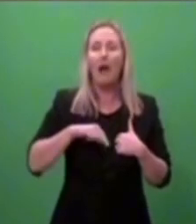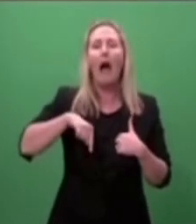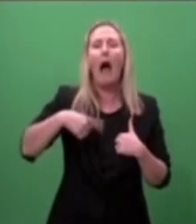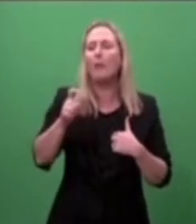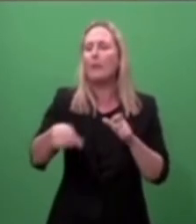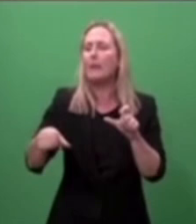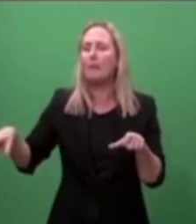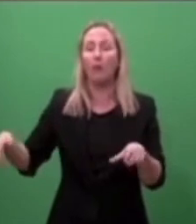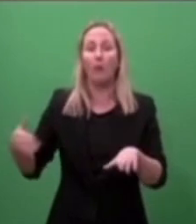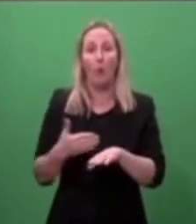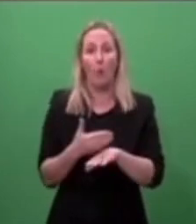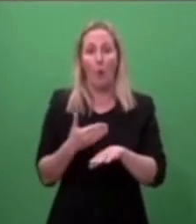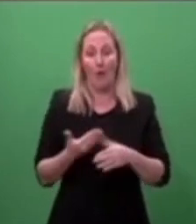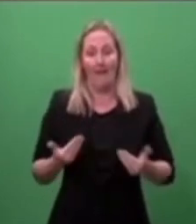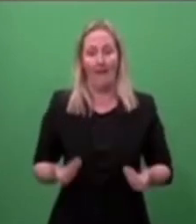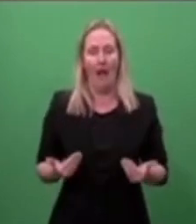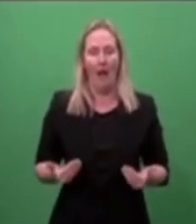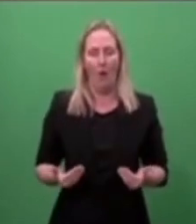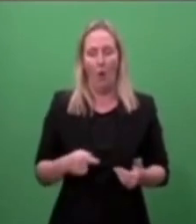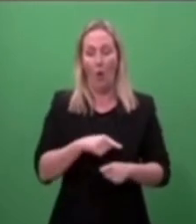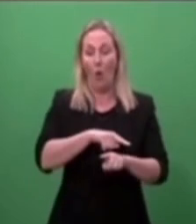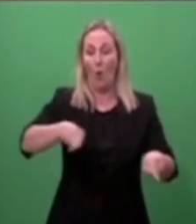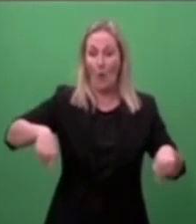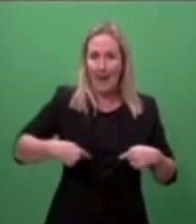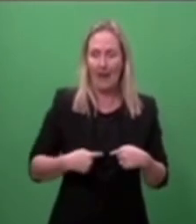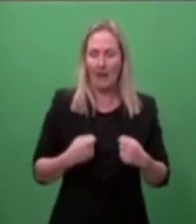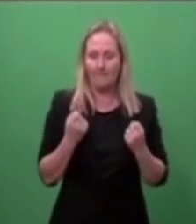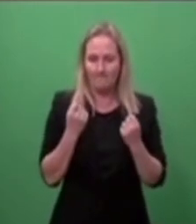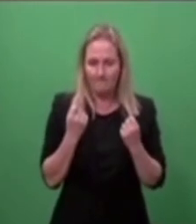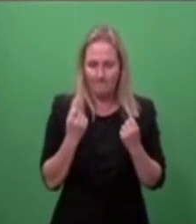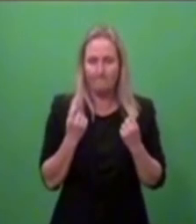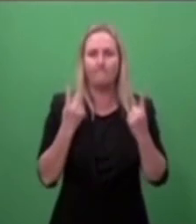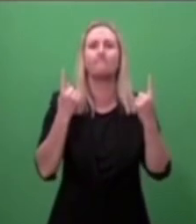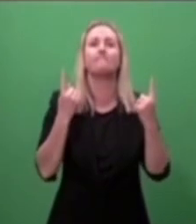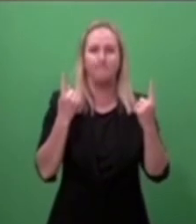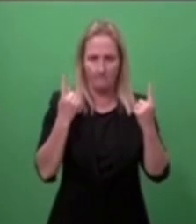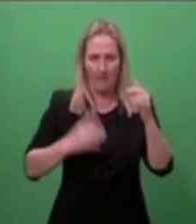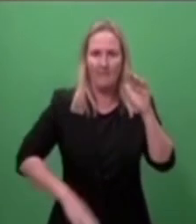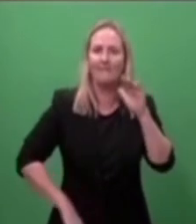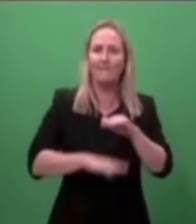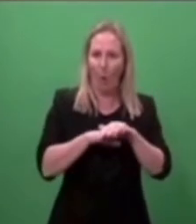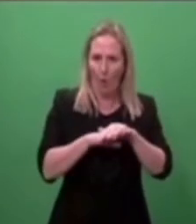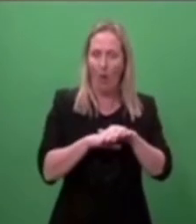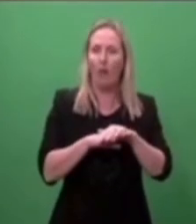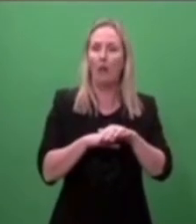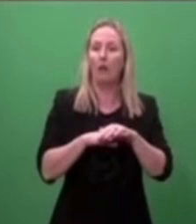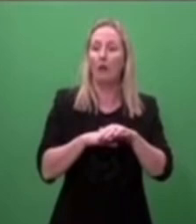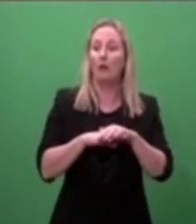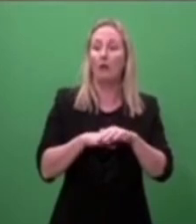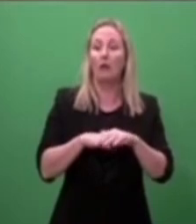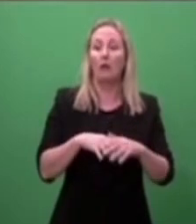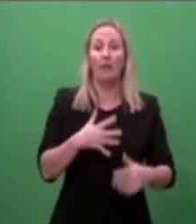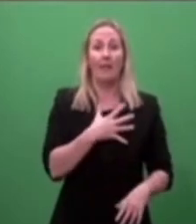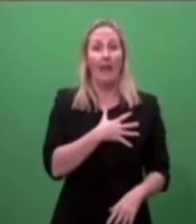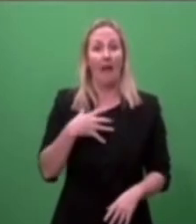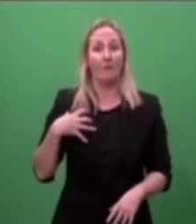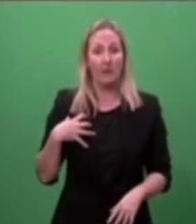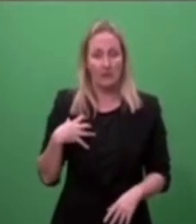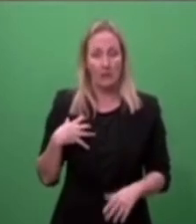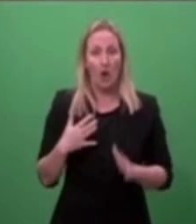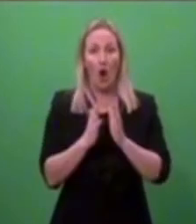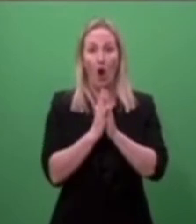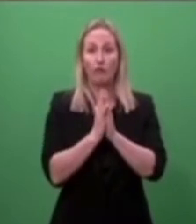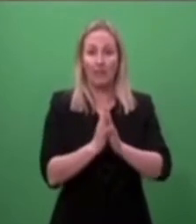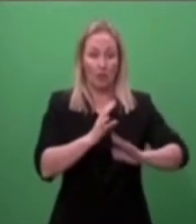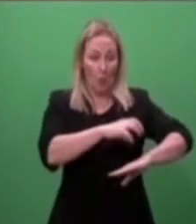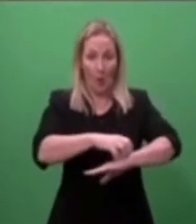to have a true understanding of how the state and faith-based agencies so badly failed